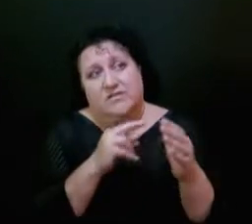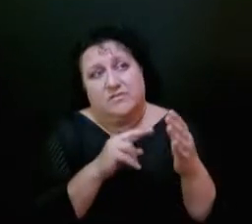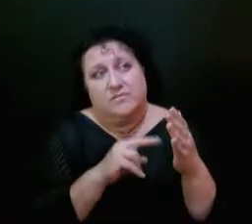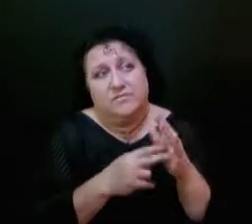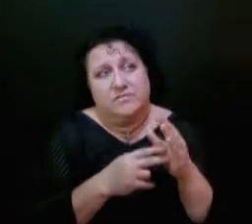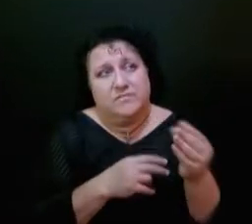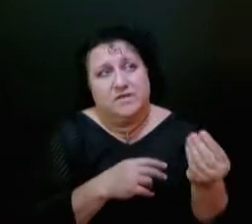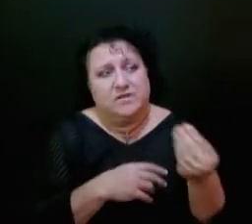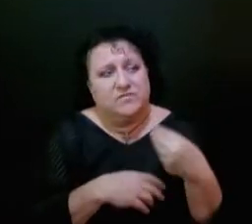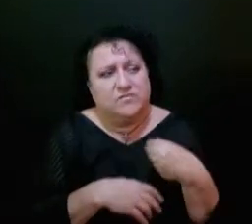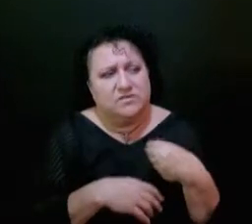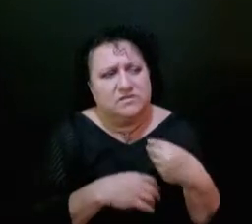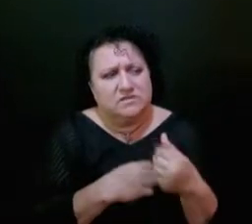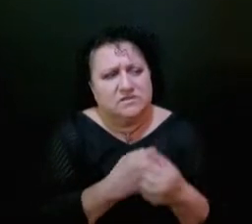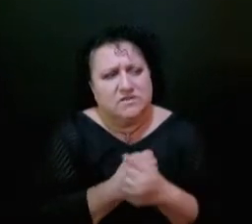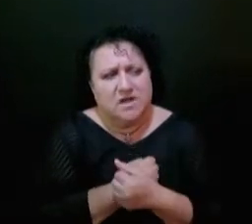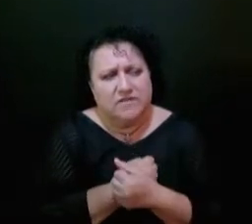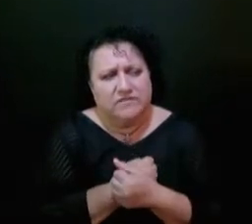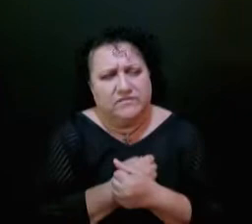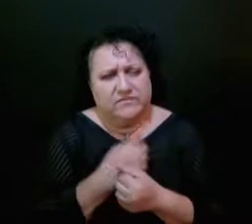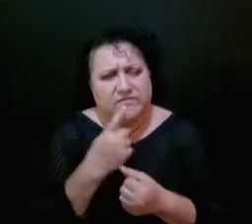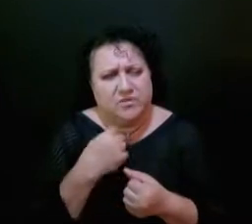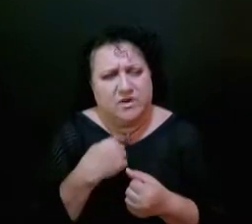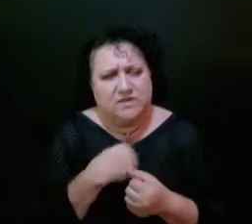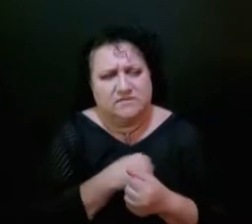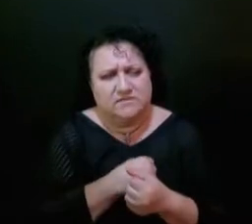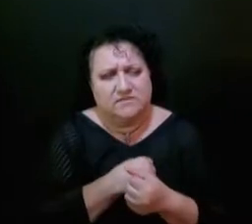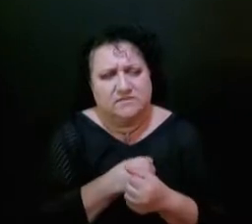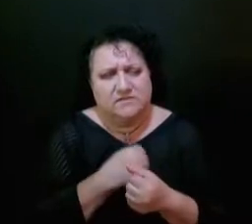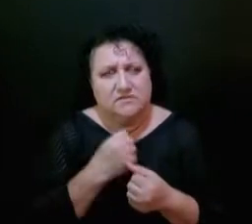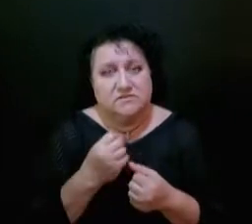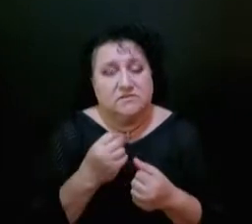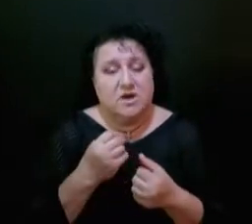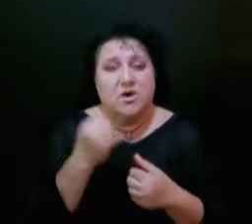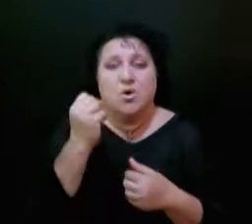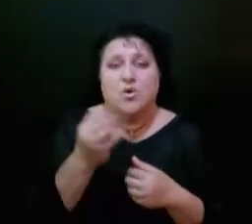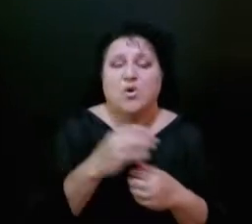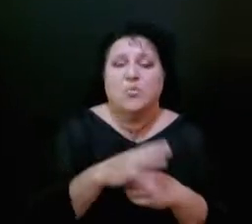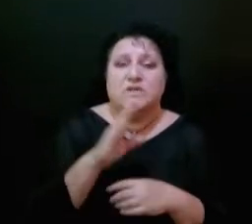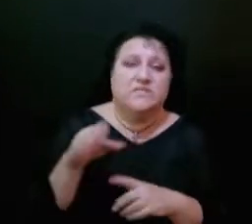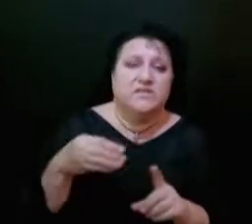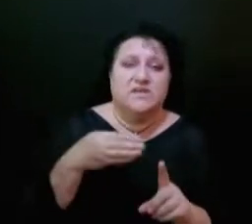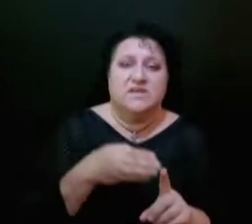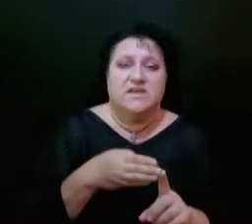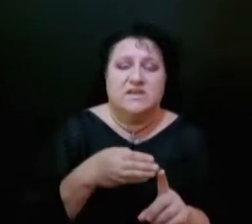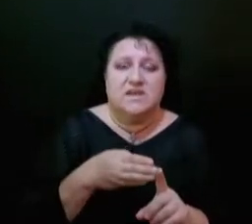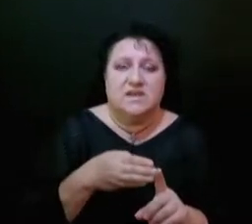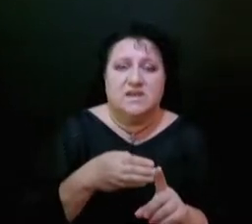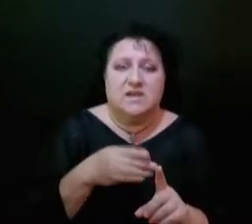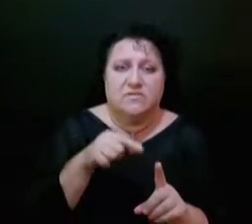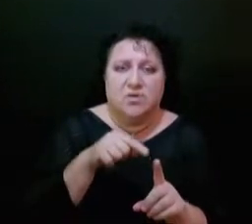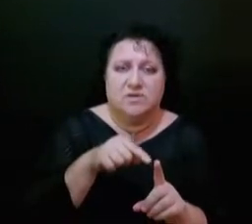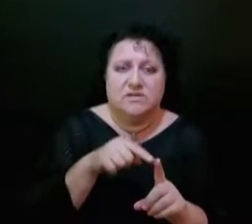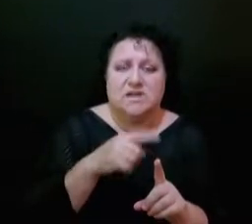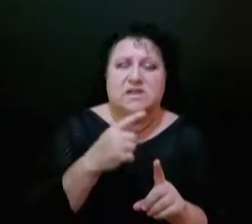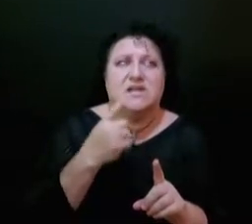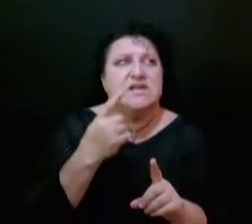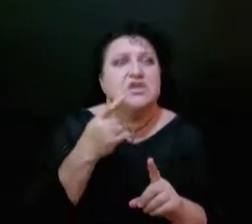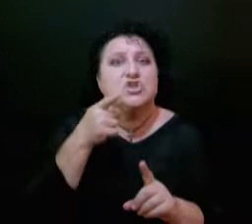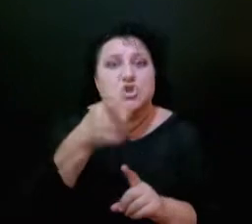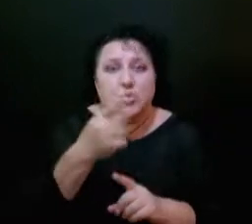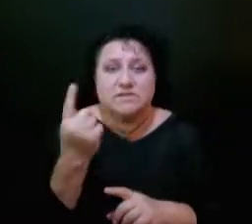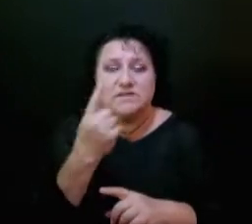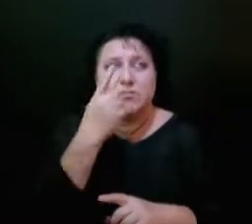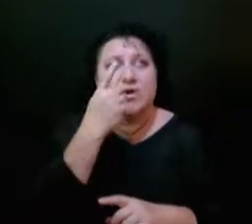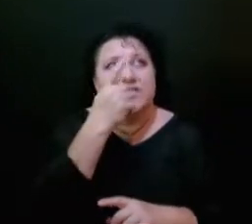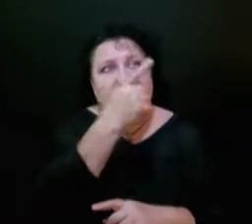if you are in Christ, one of the key markers of who you are is that you should be known as someone who loves. Paul is not saying he's not this